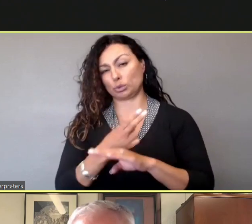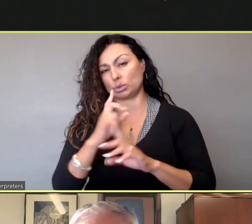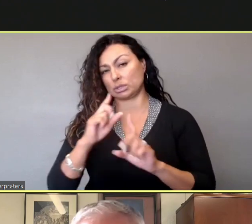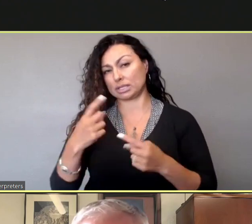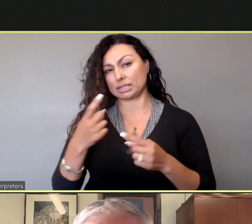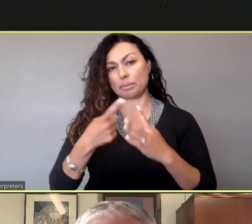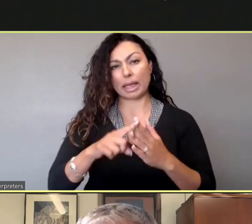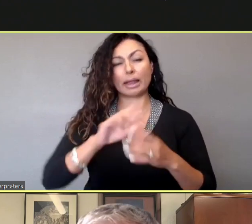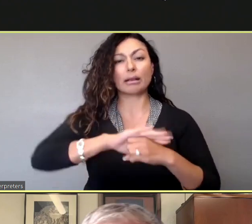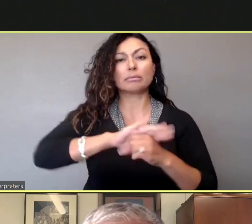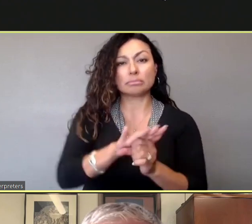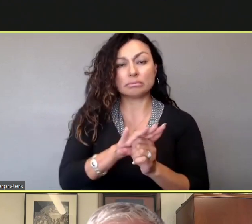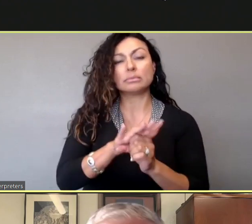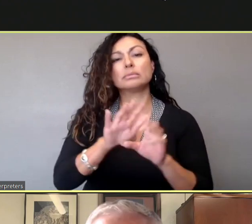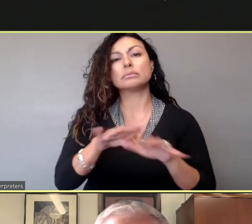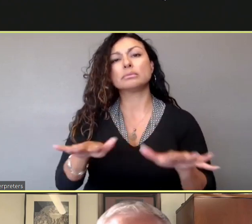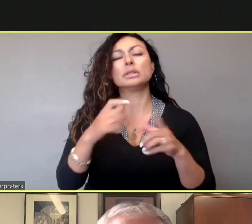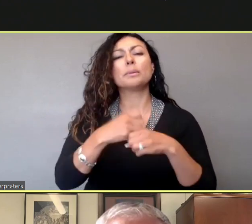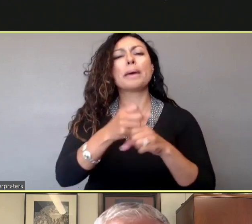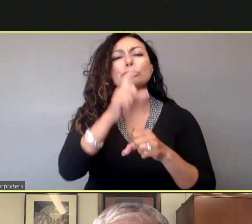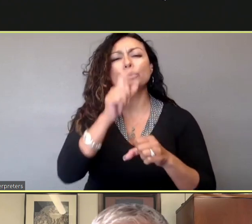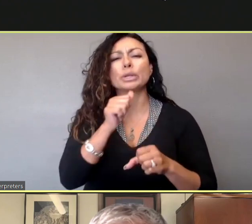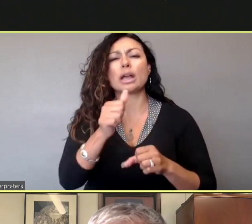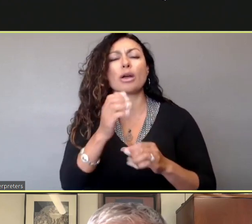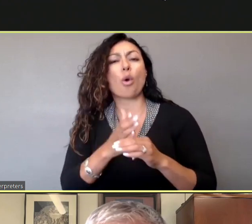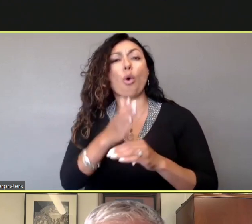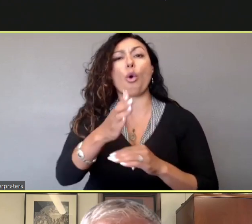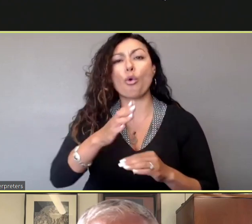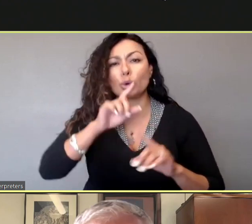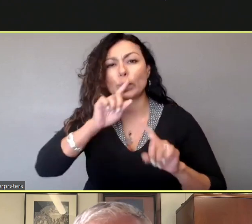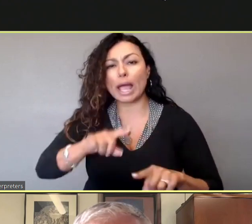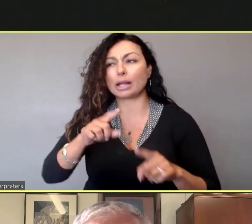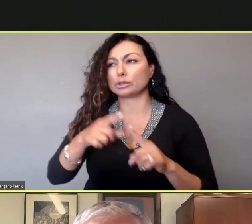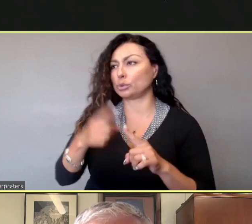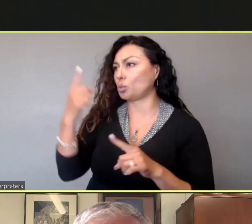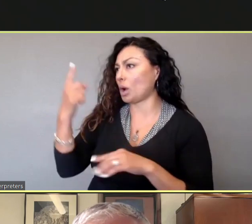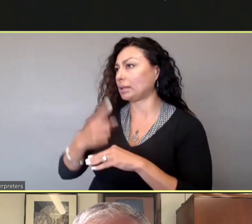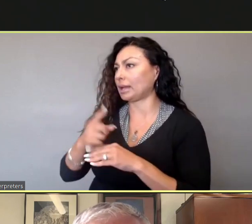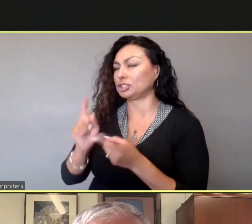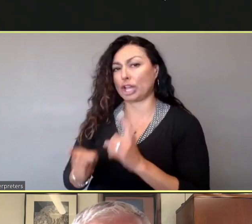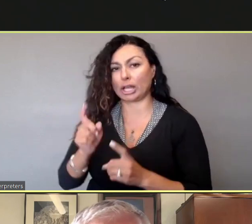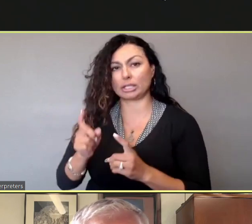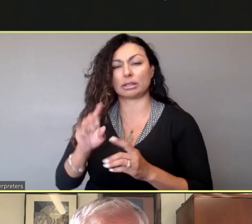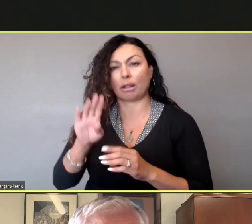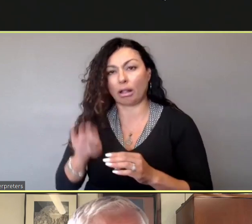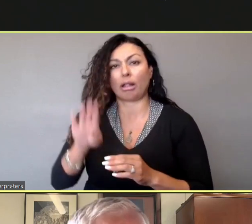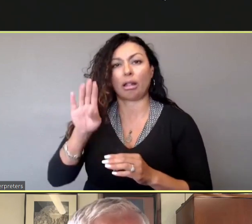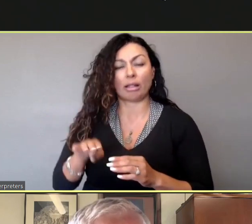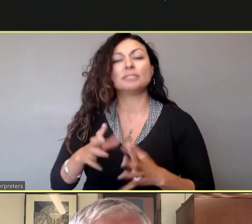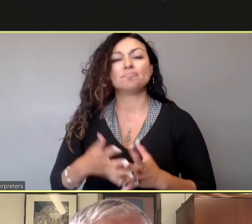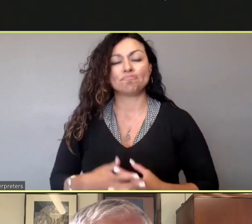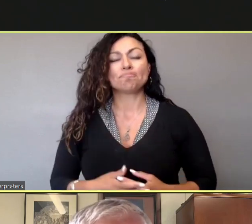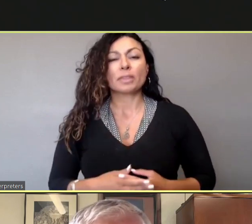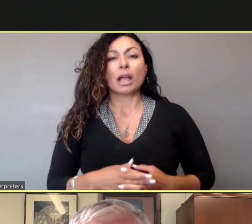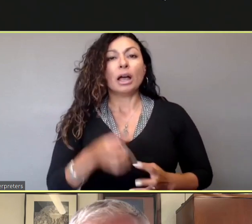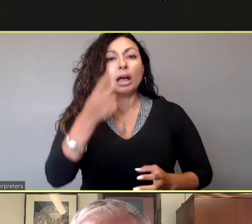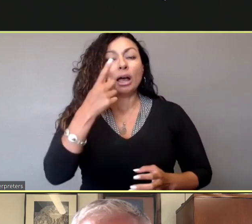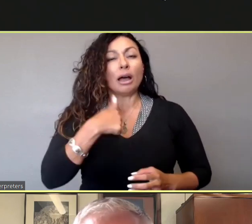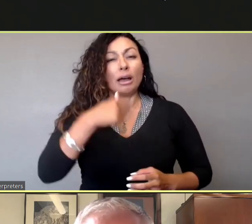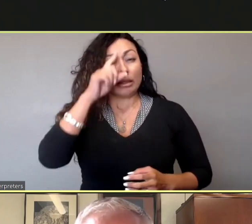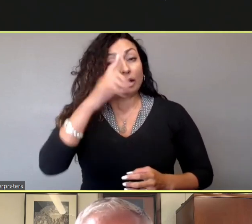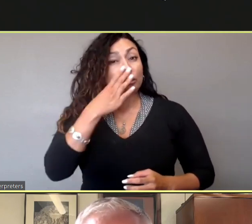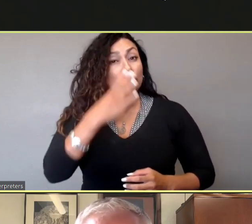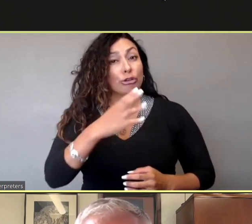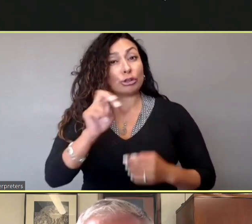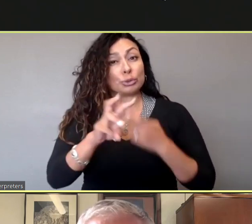pandemic to make sure we don't overreact to just a change in one day or not. I think there's some good